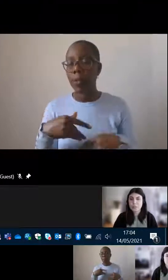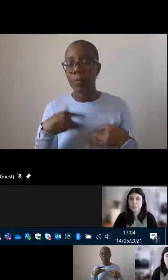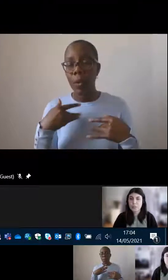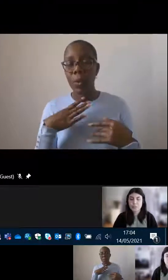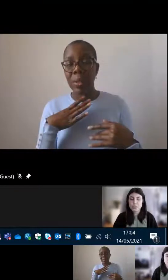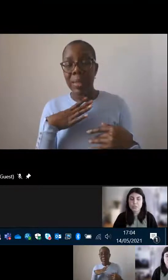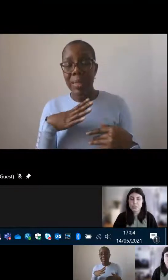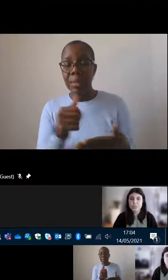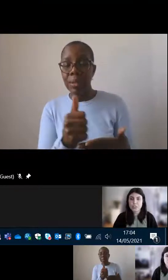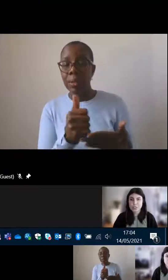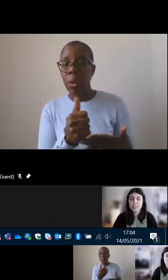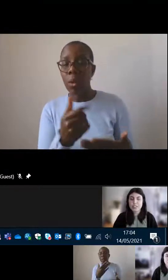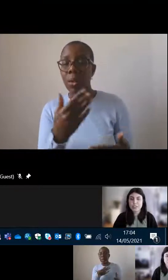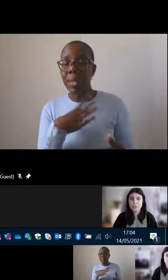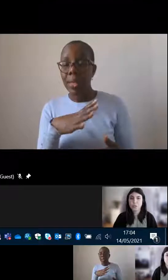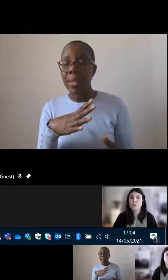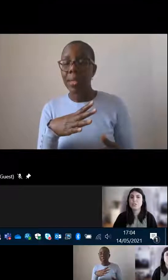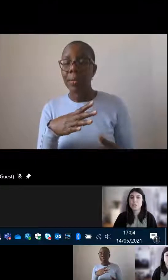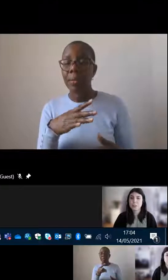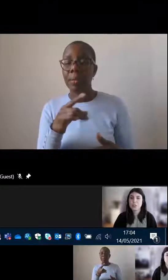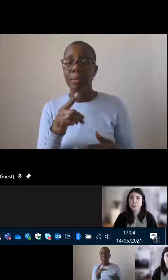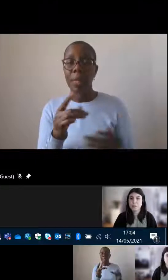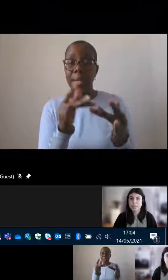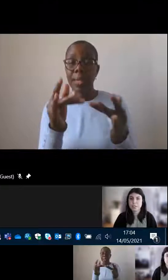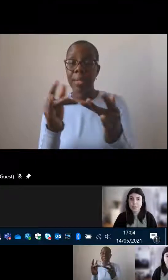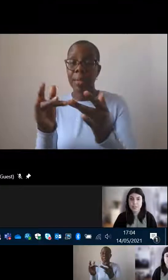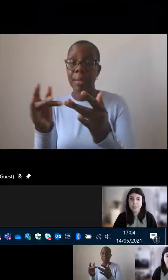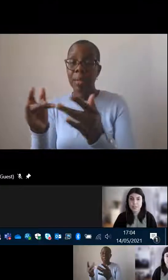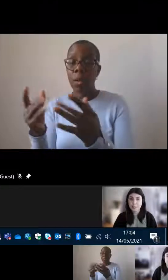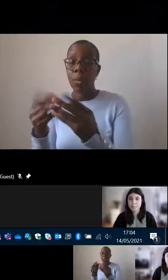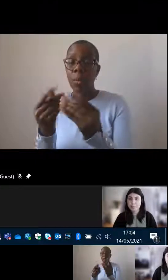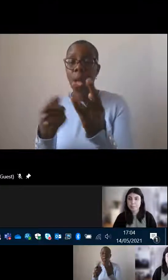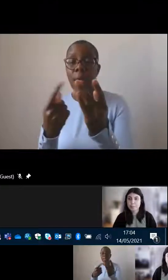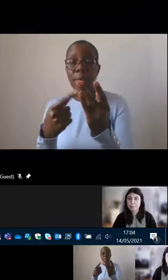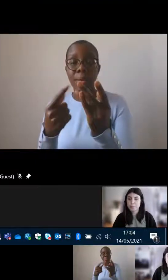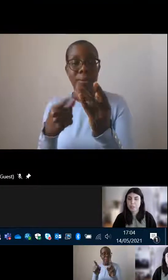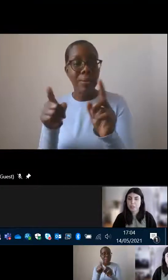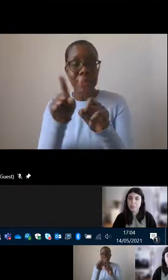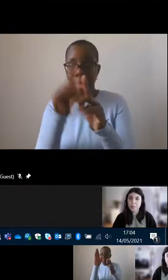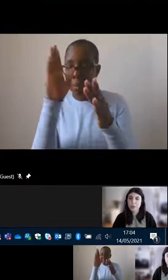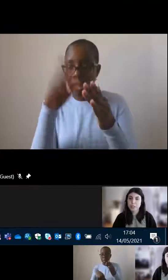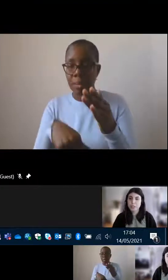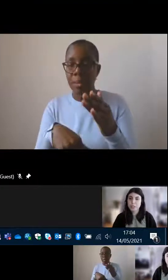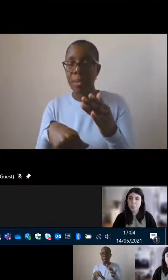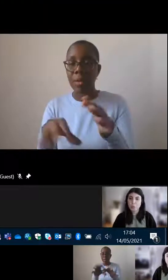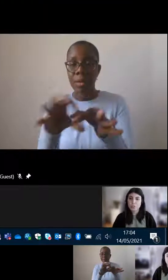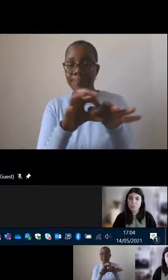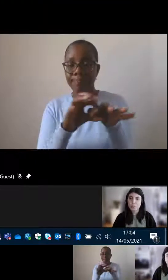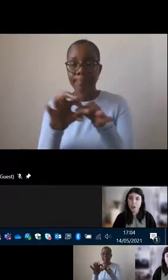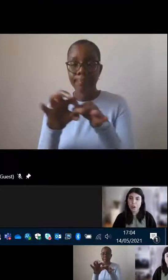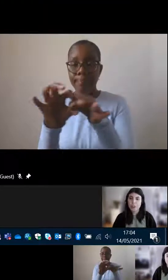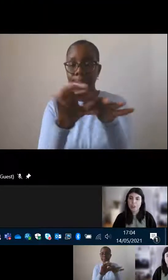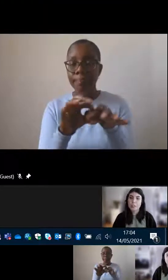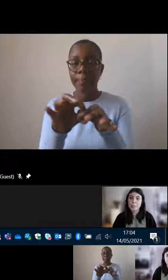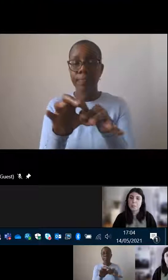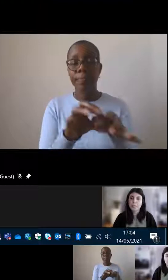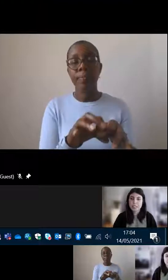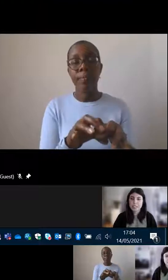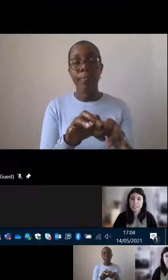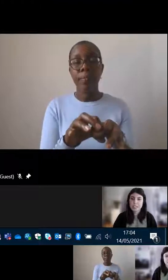support, and also to feel connected to others who are going through the same thing. They also offer